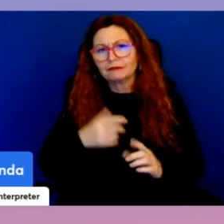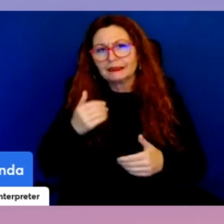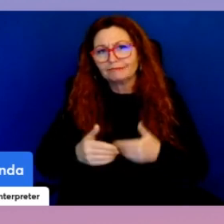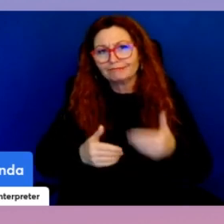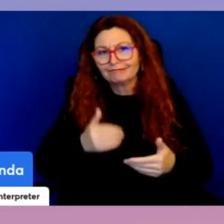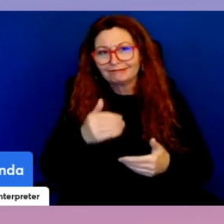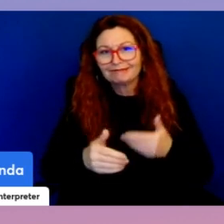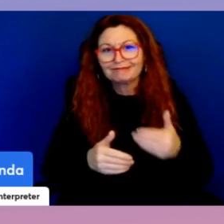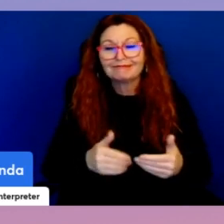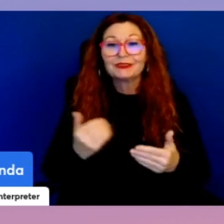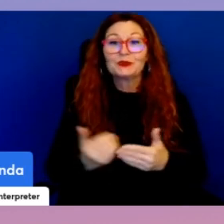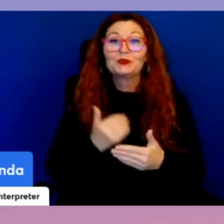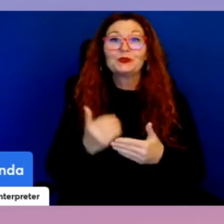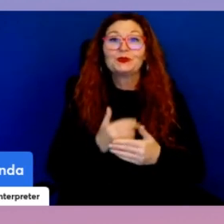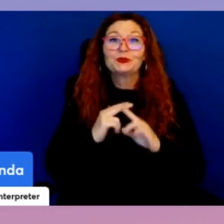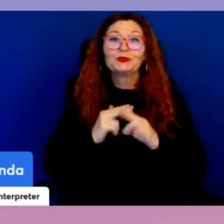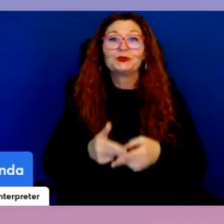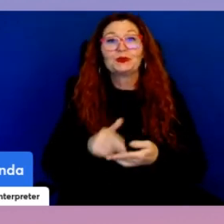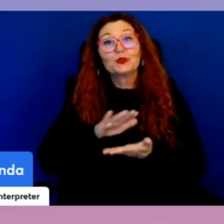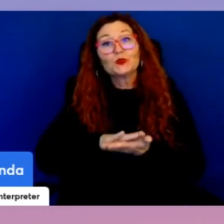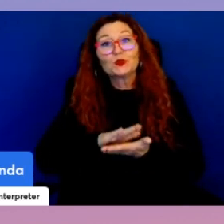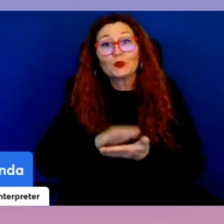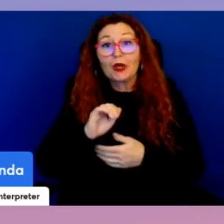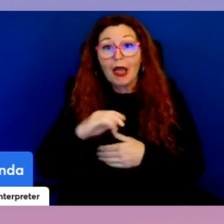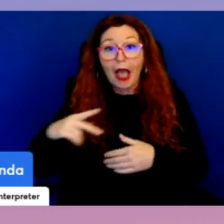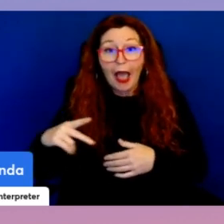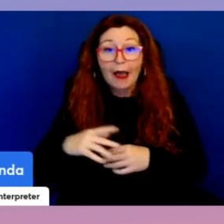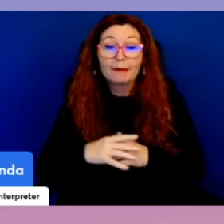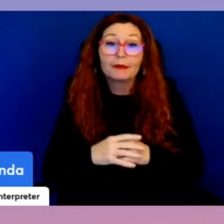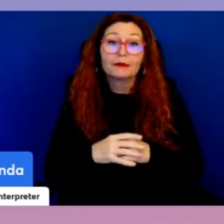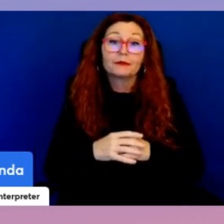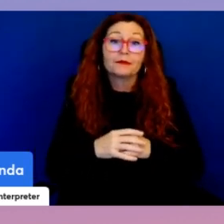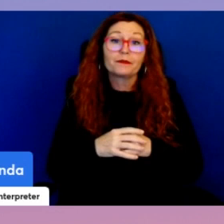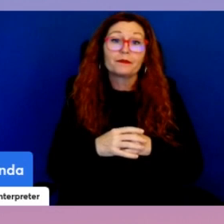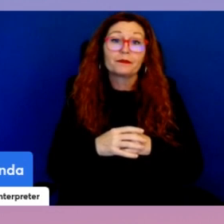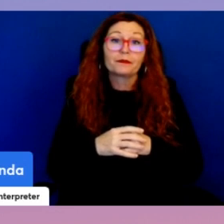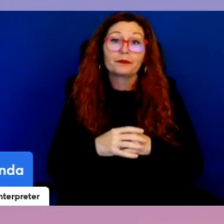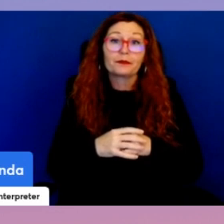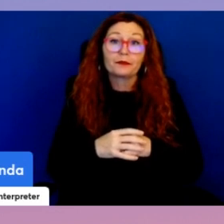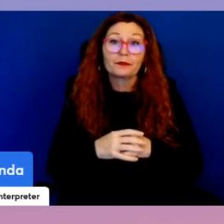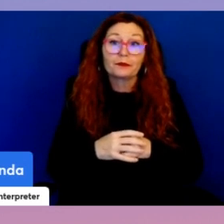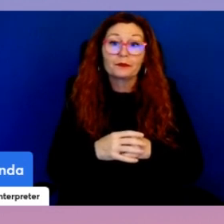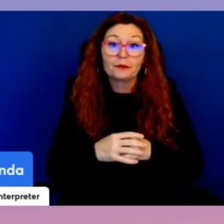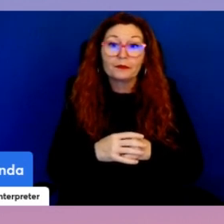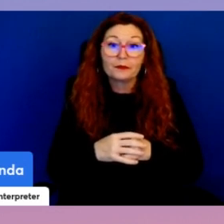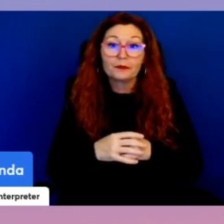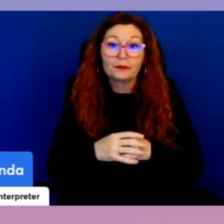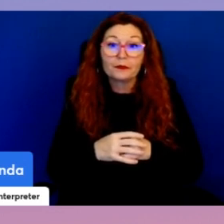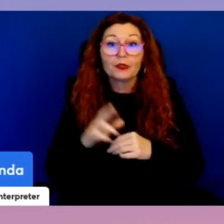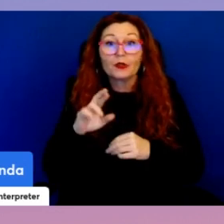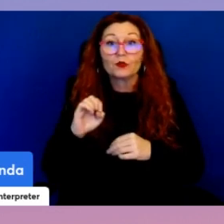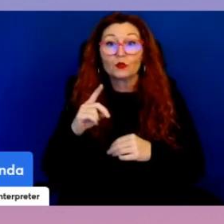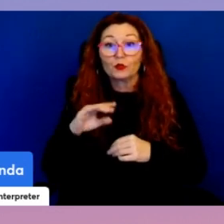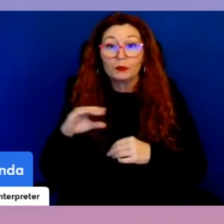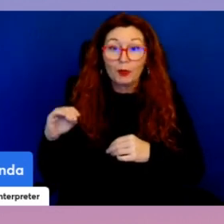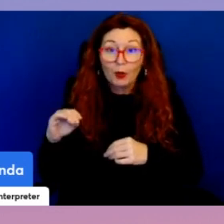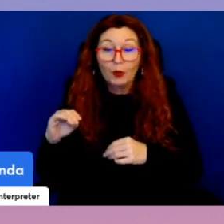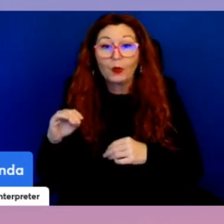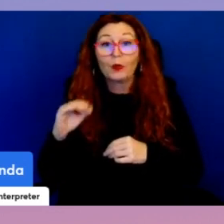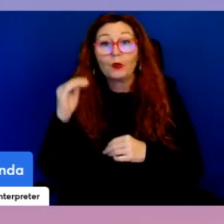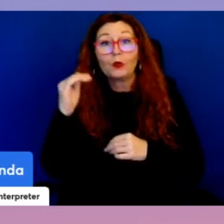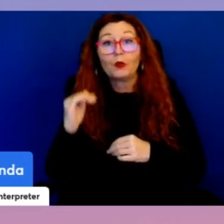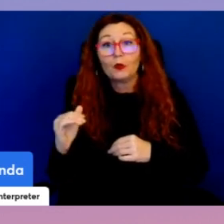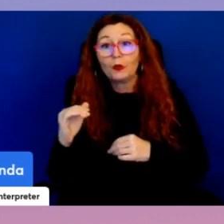namespace called school app. We're creating a Helm repo. We're adding a Helm repo for Bitnami. We're creating